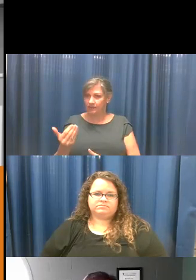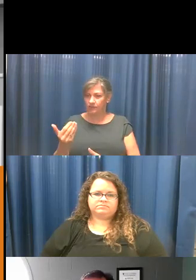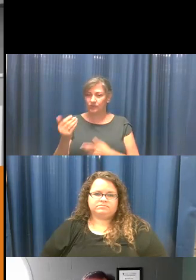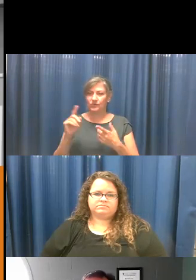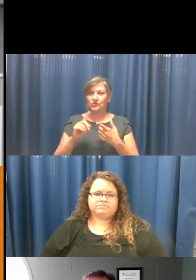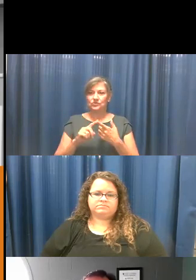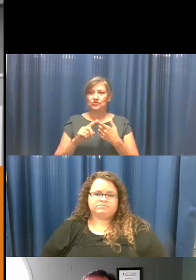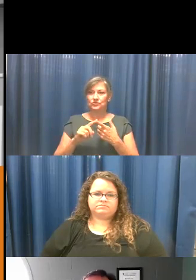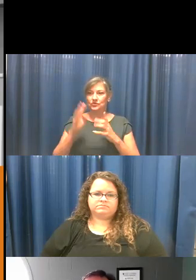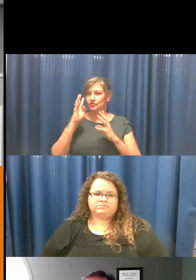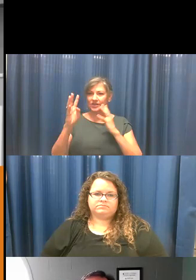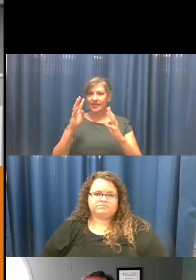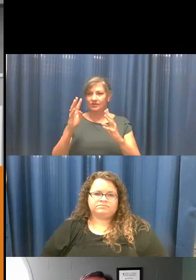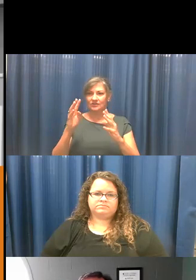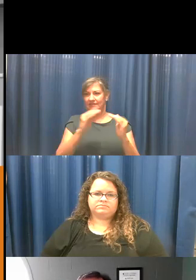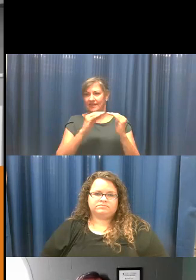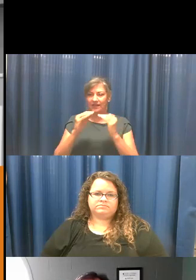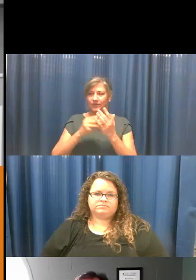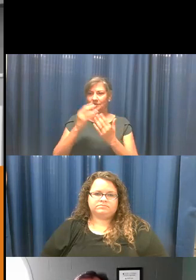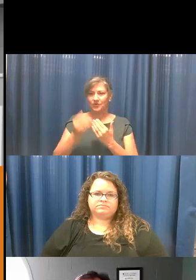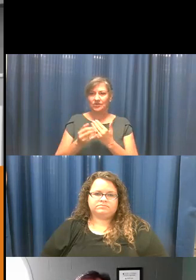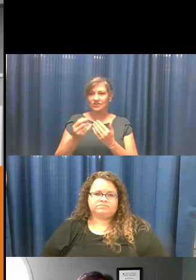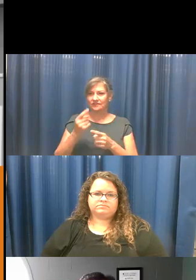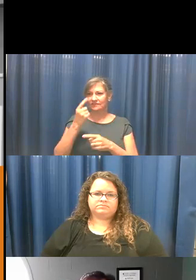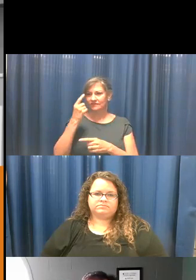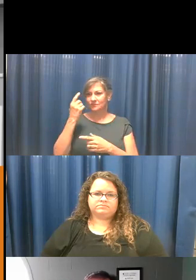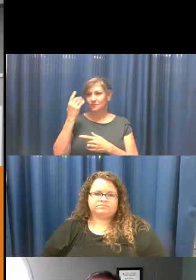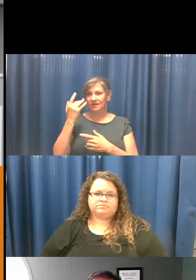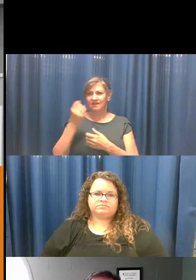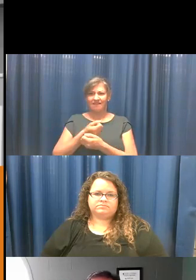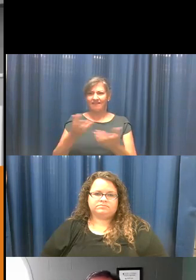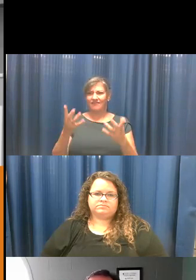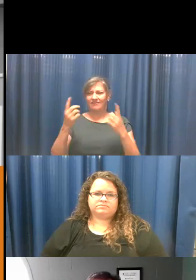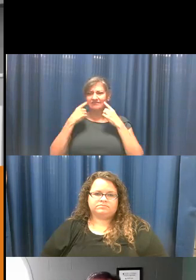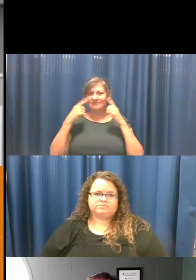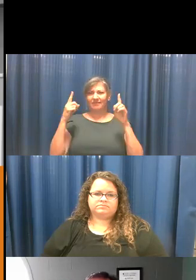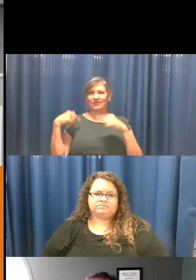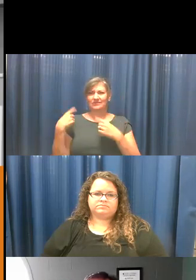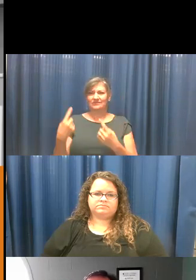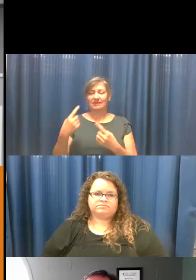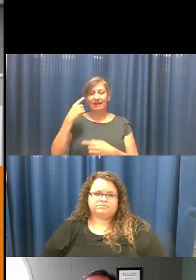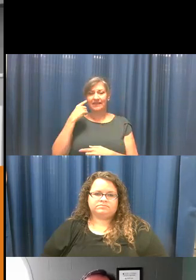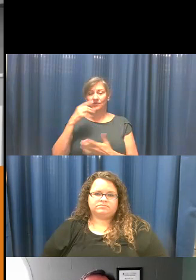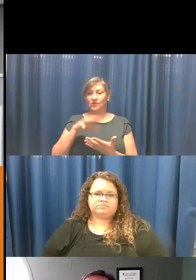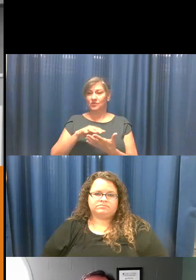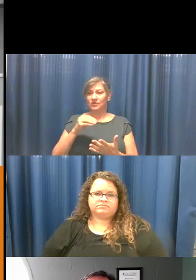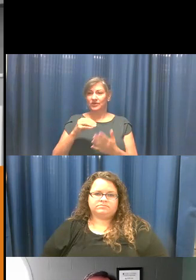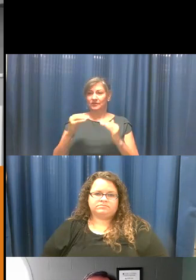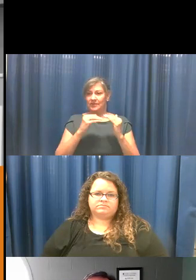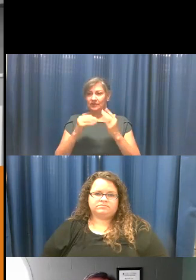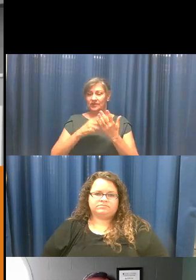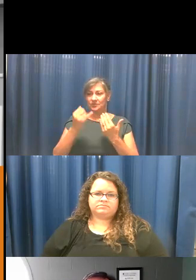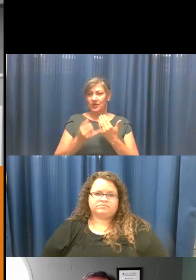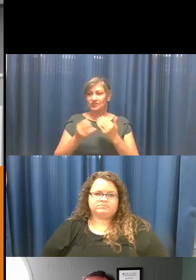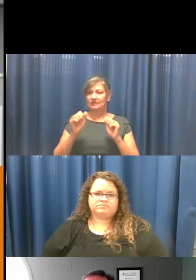the creators of the Equity Project for what you accomplished. I also want to say that I think what we're learning with the Equity Project can